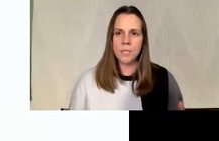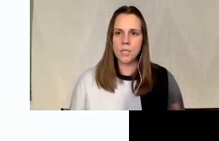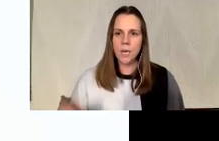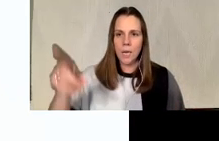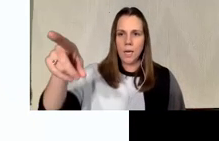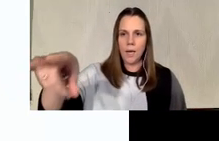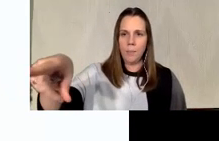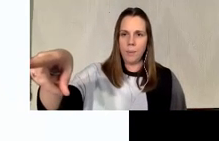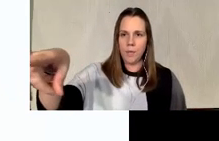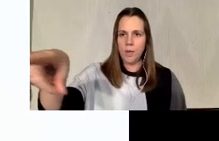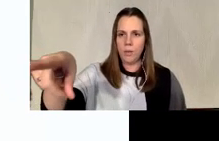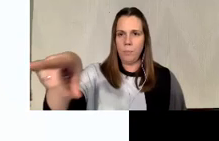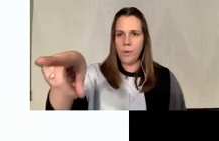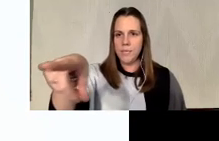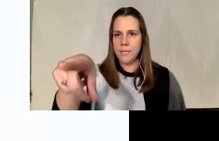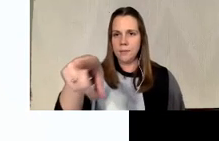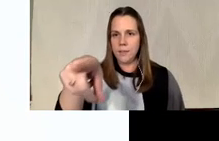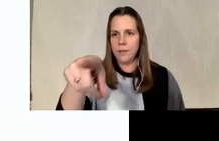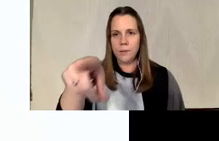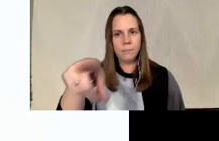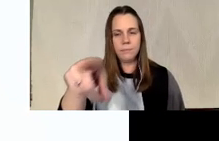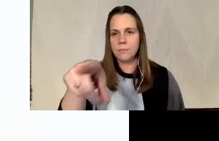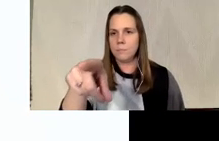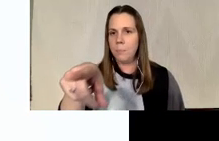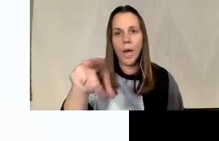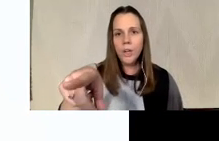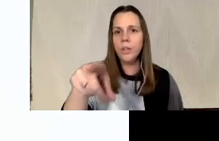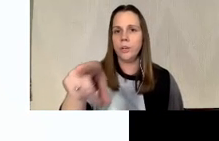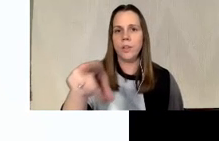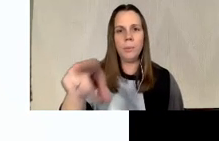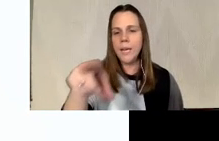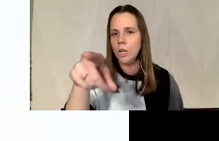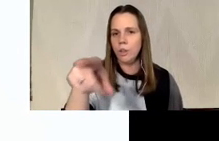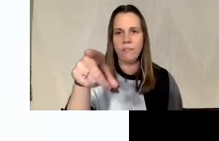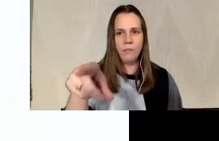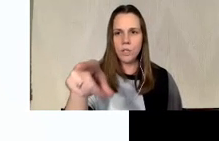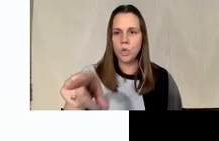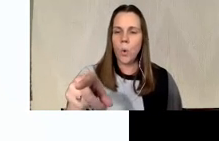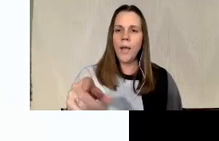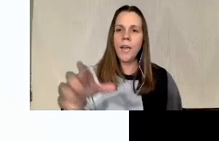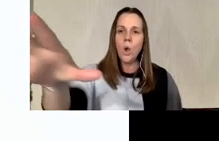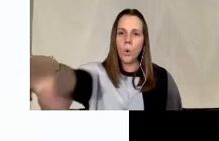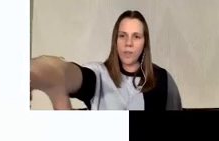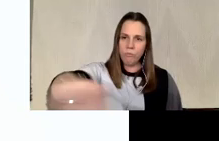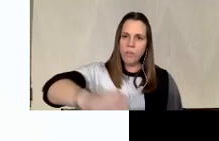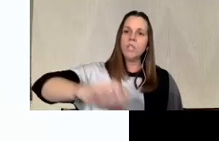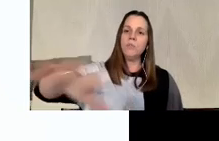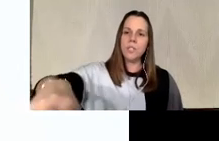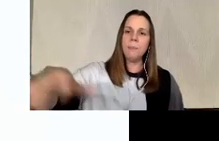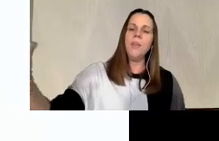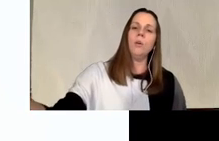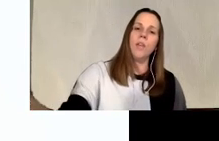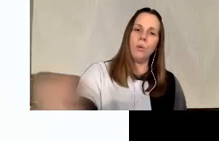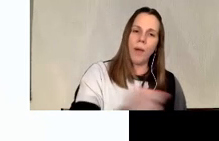point, they're pointing at the bottle or their blanket or their favorite toy, or they reach